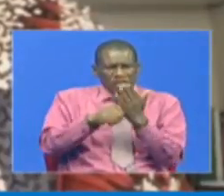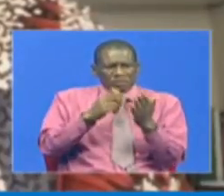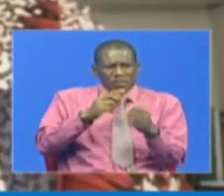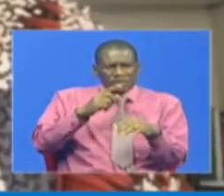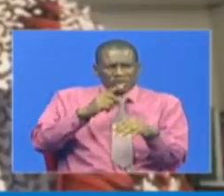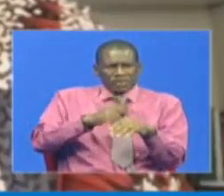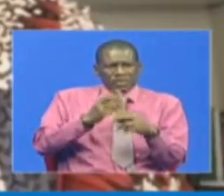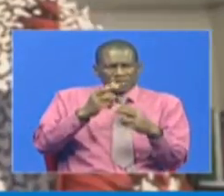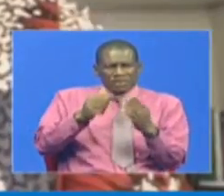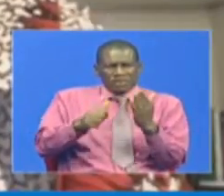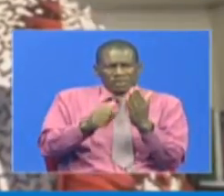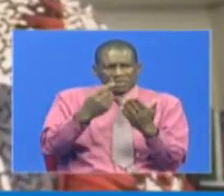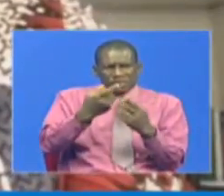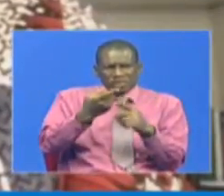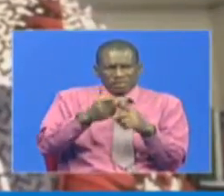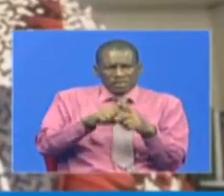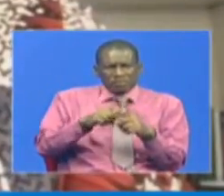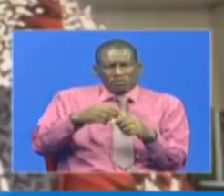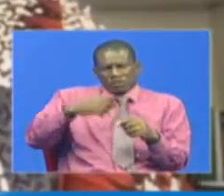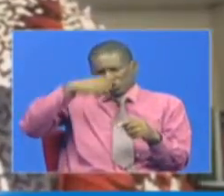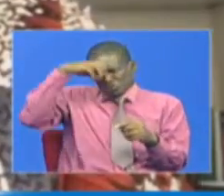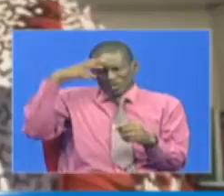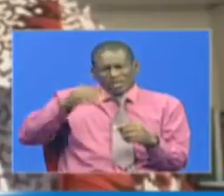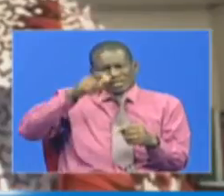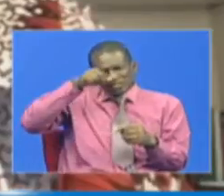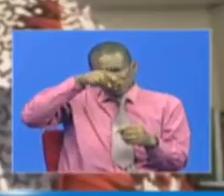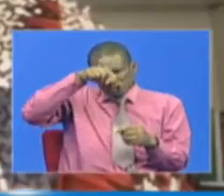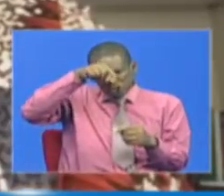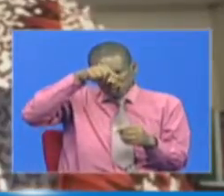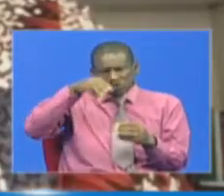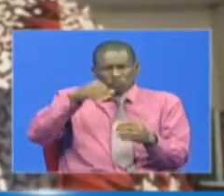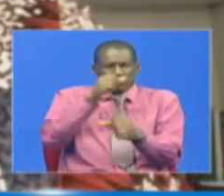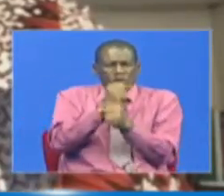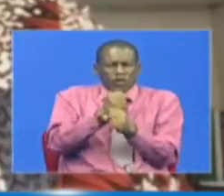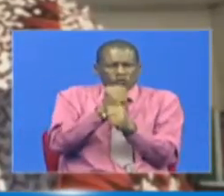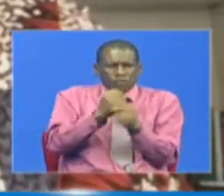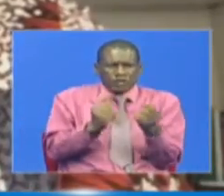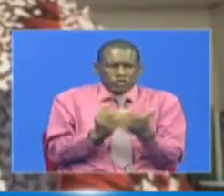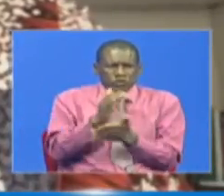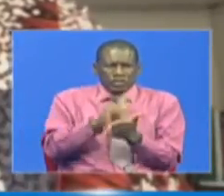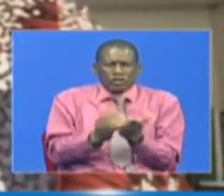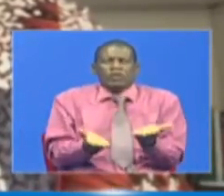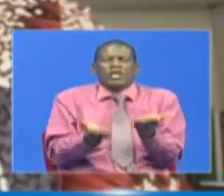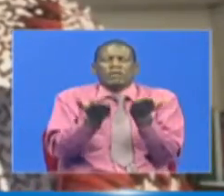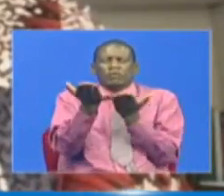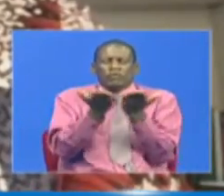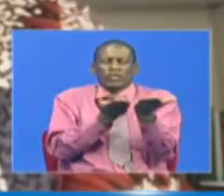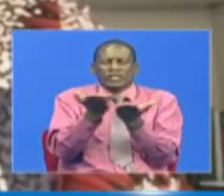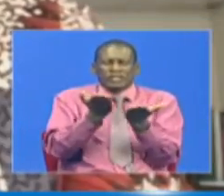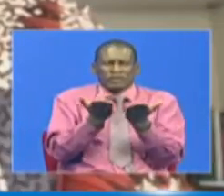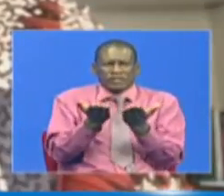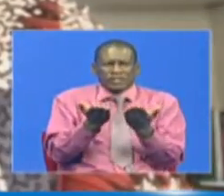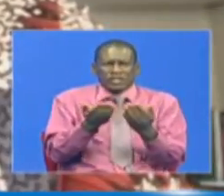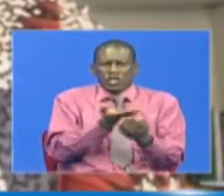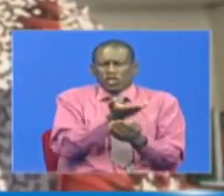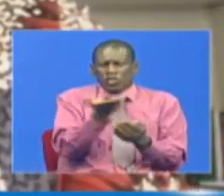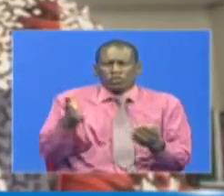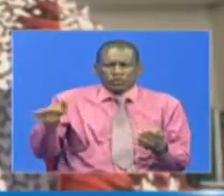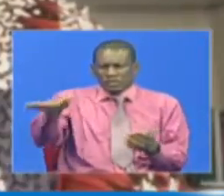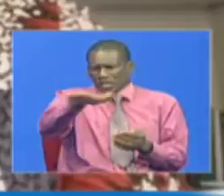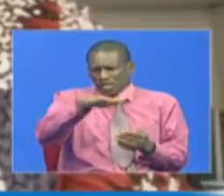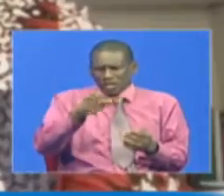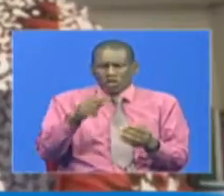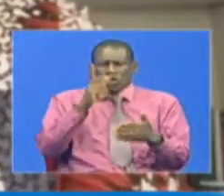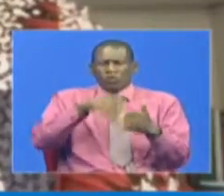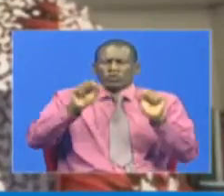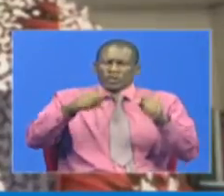that's government property, and we're working to ensure we improve the services in those areas. So what we